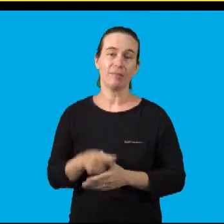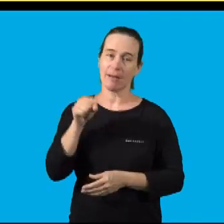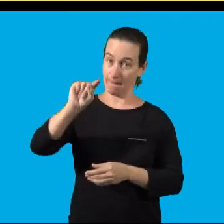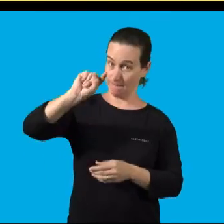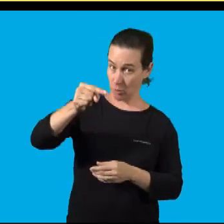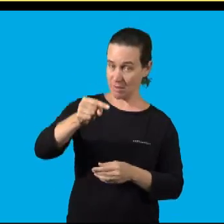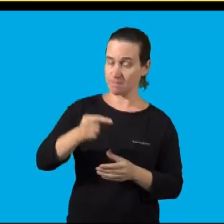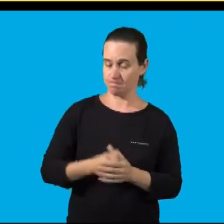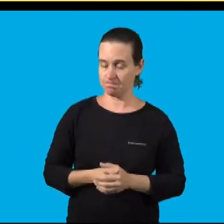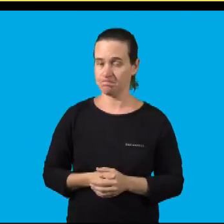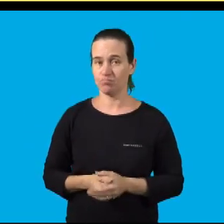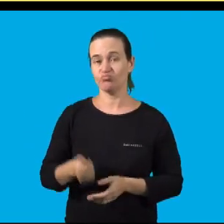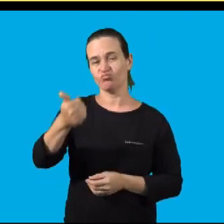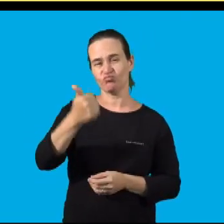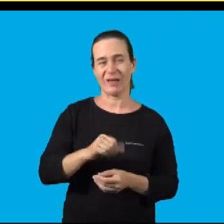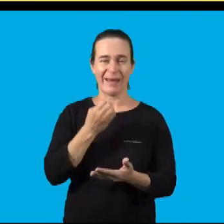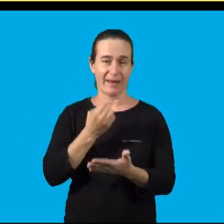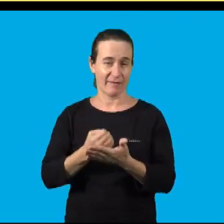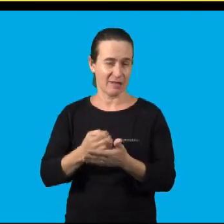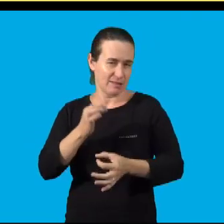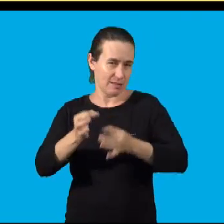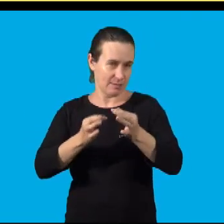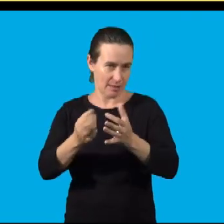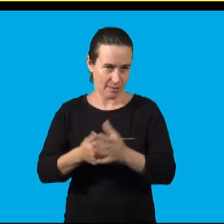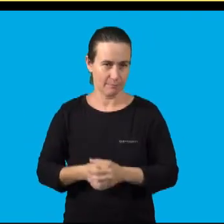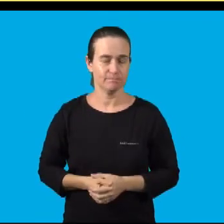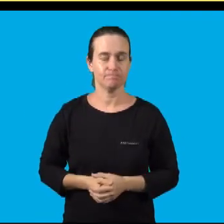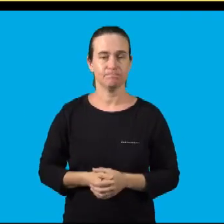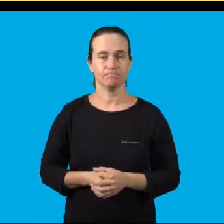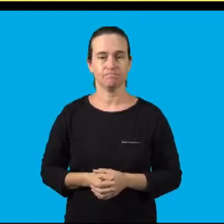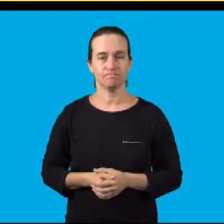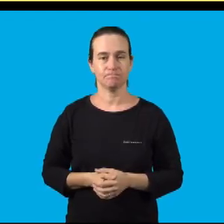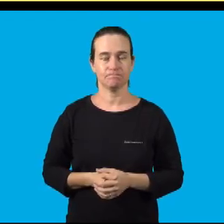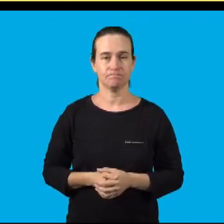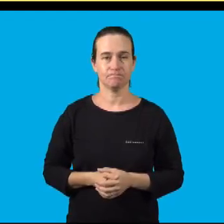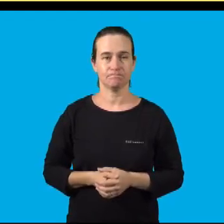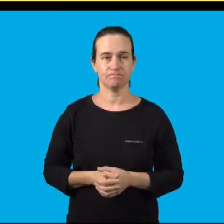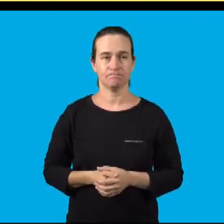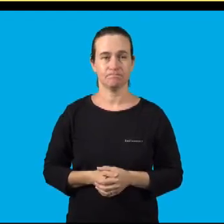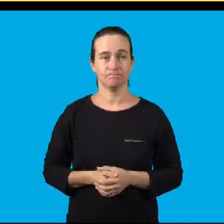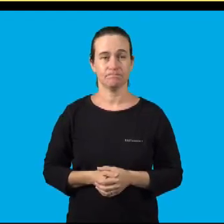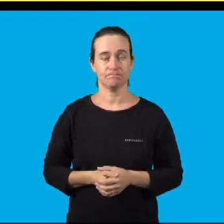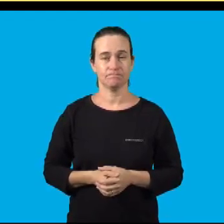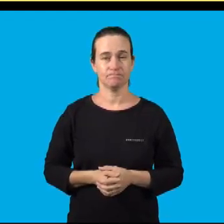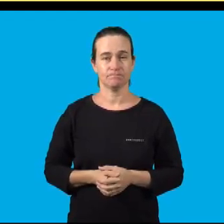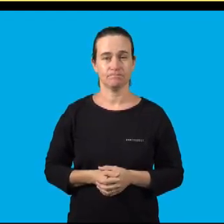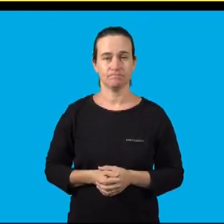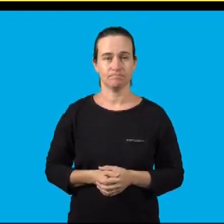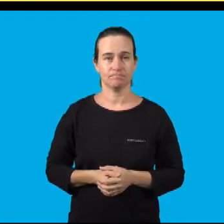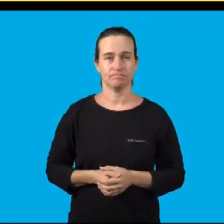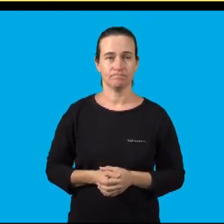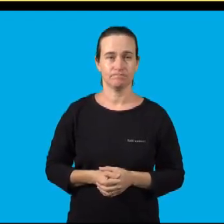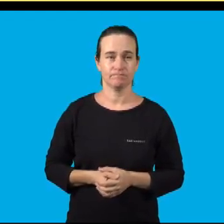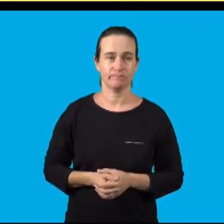is a point. So now we are explaining Ophelia, right? So as you can see, we have